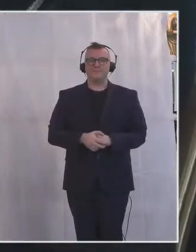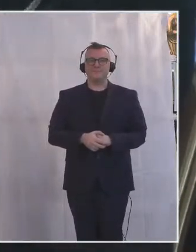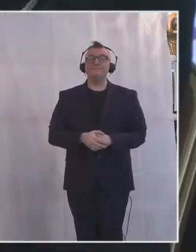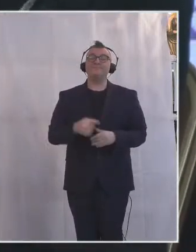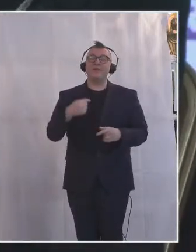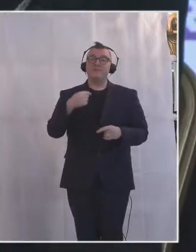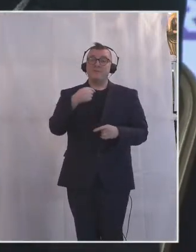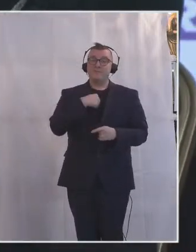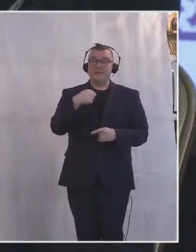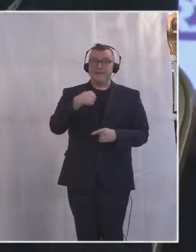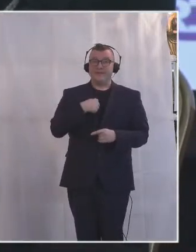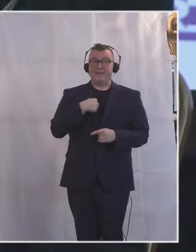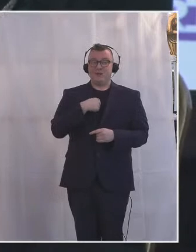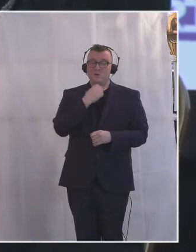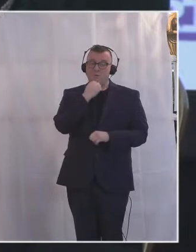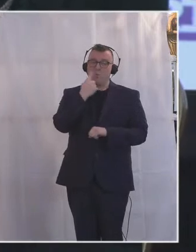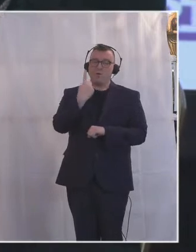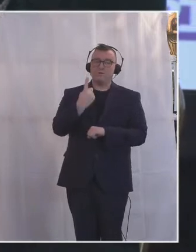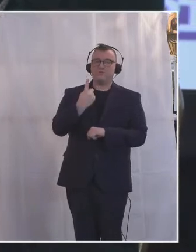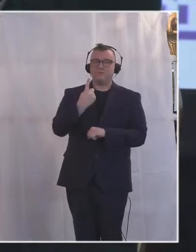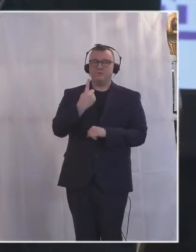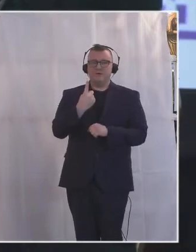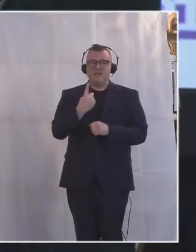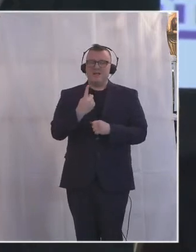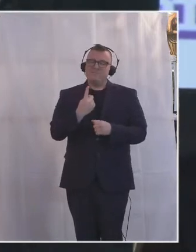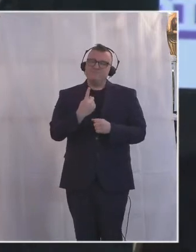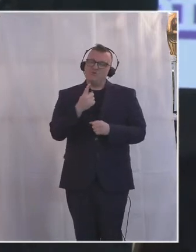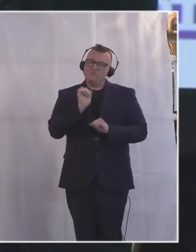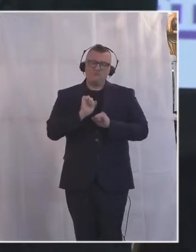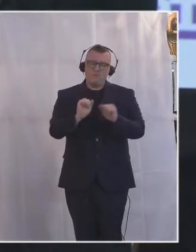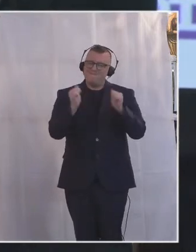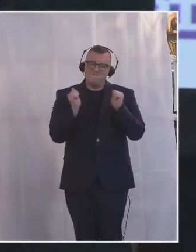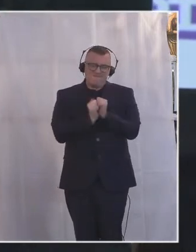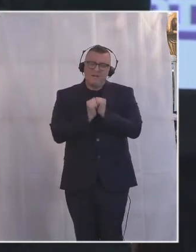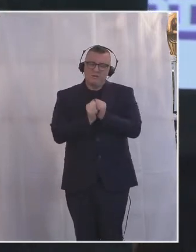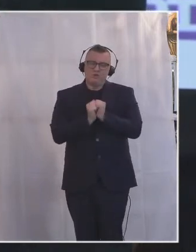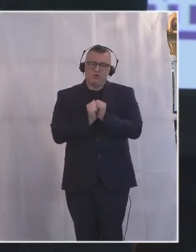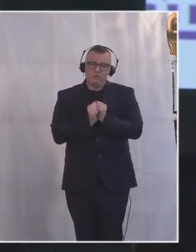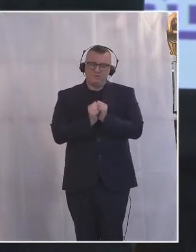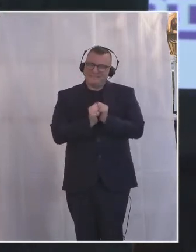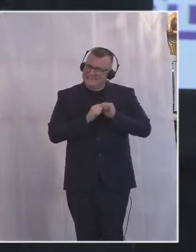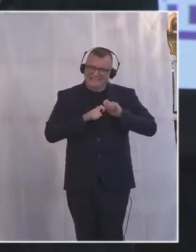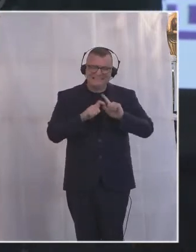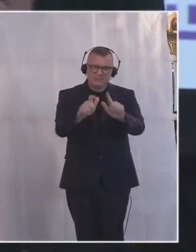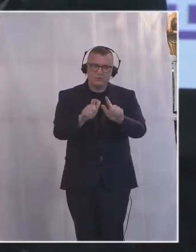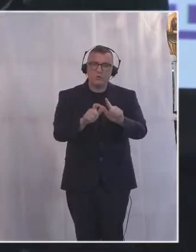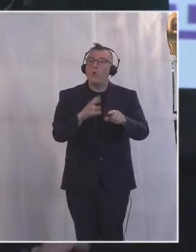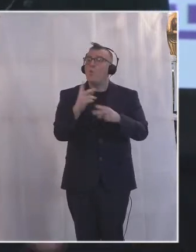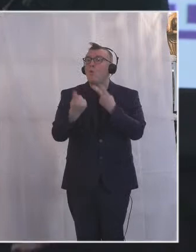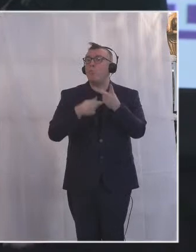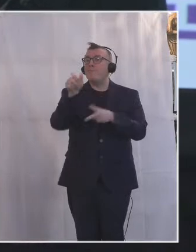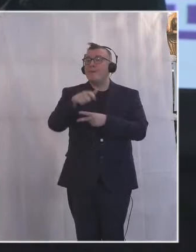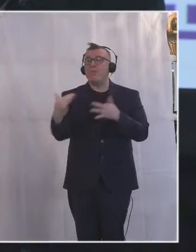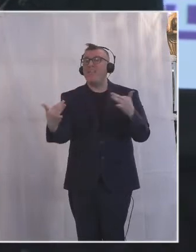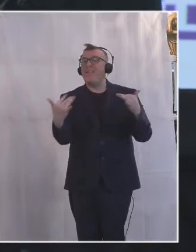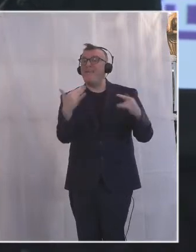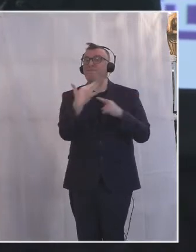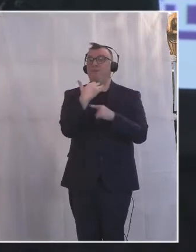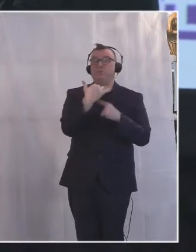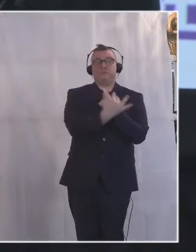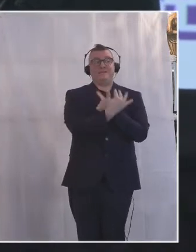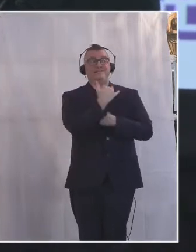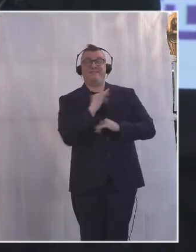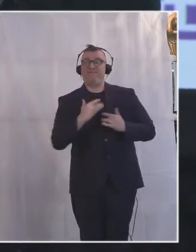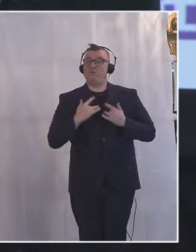So I would say fundamentally stay true to your values. People will try and pull you away from them. People would have different perspectives,